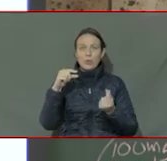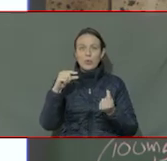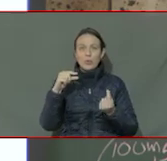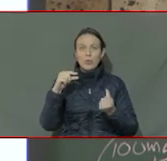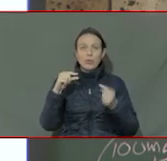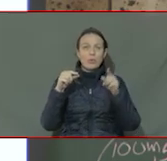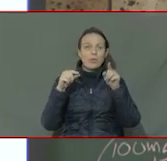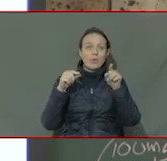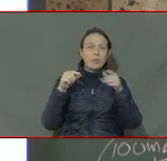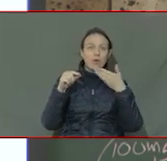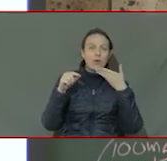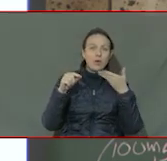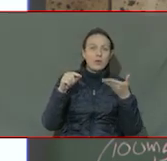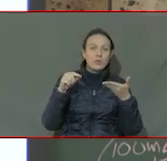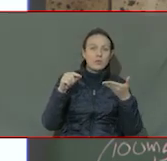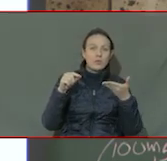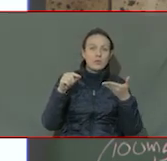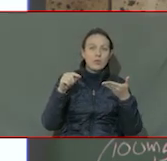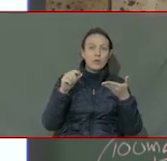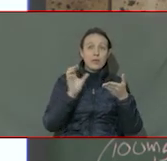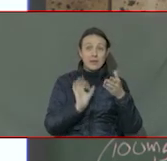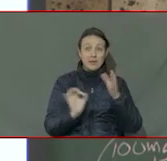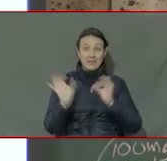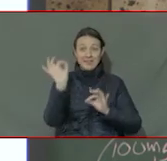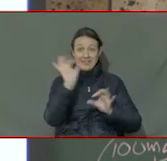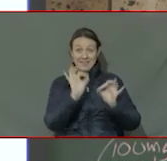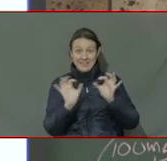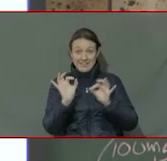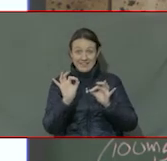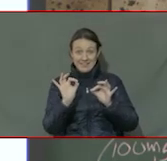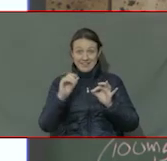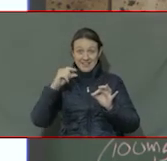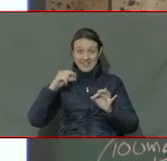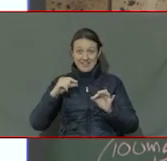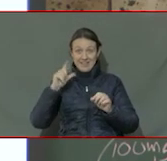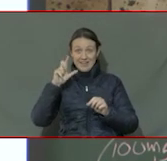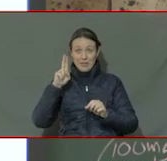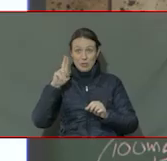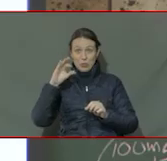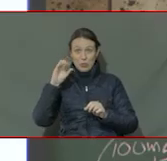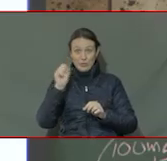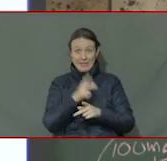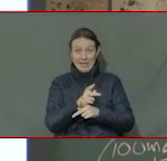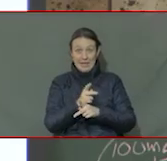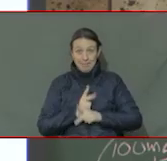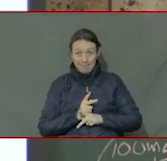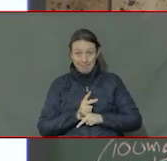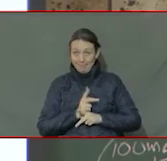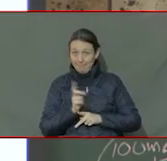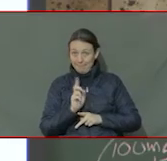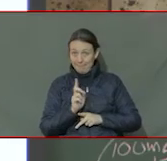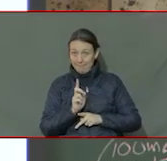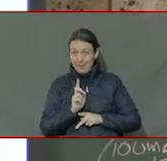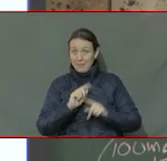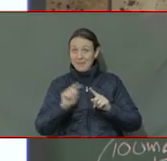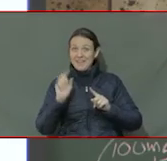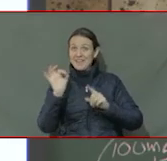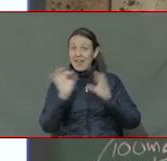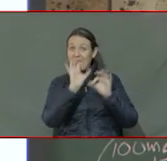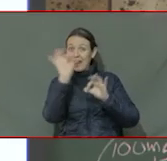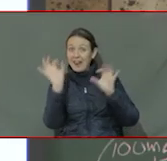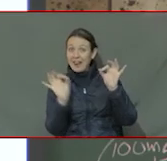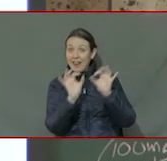All right, now the cells don't store glucose, the liver stores glucose. But what will it do with regards to the cells?